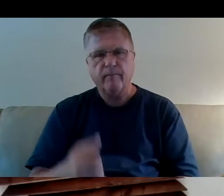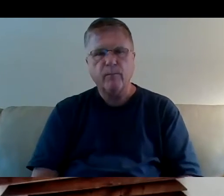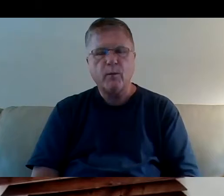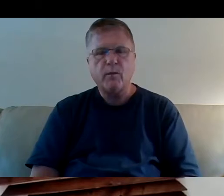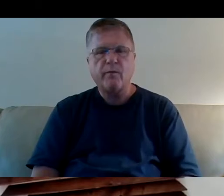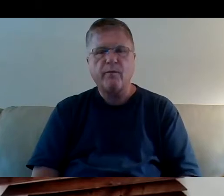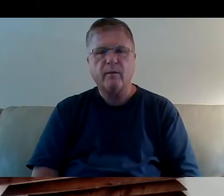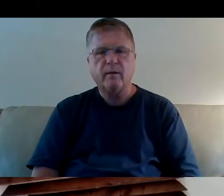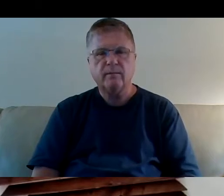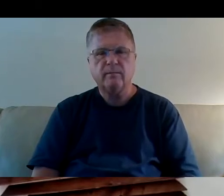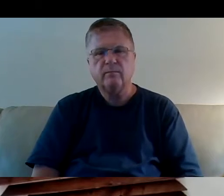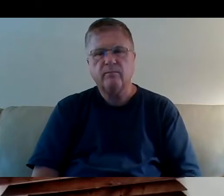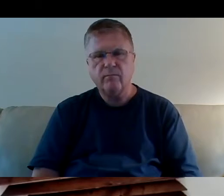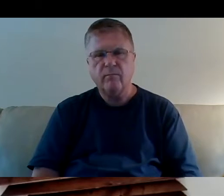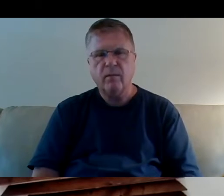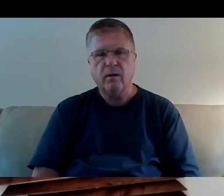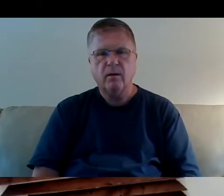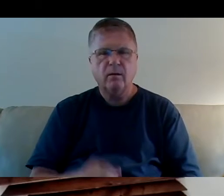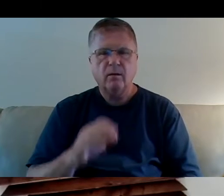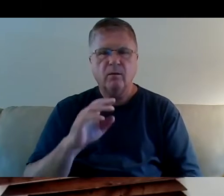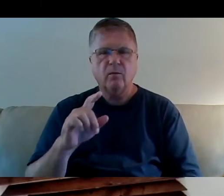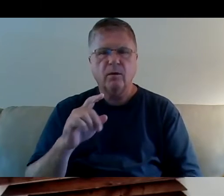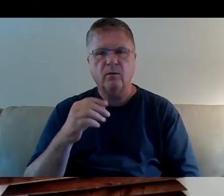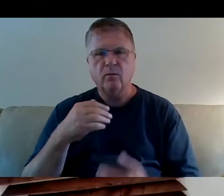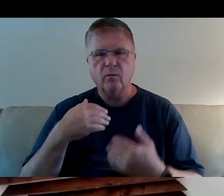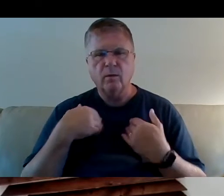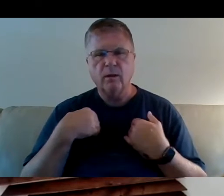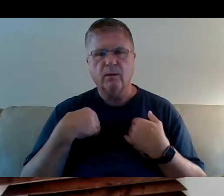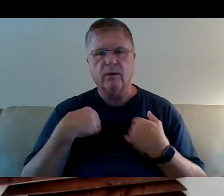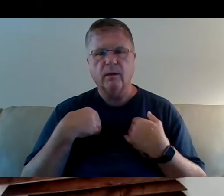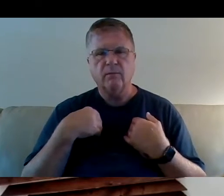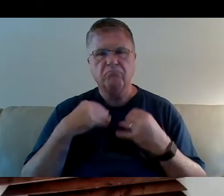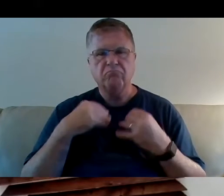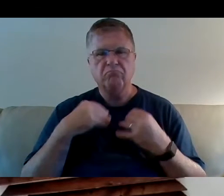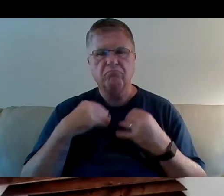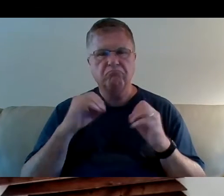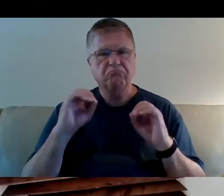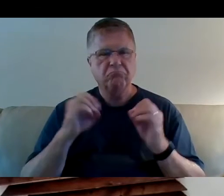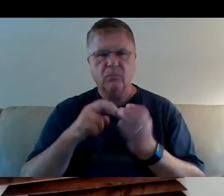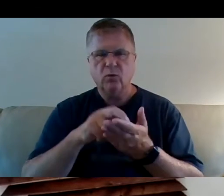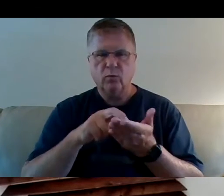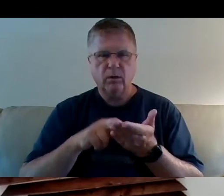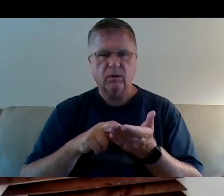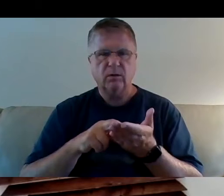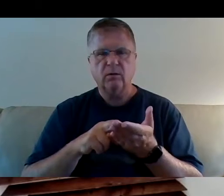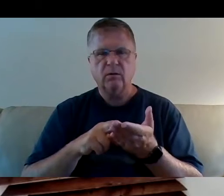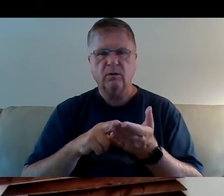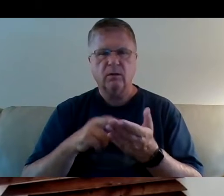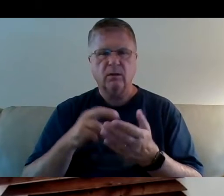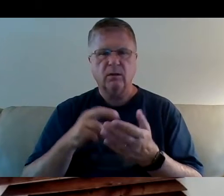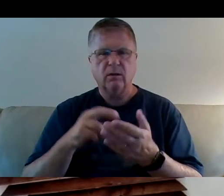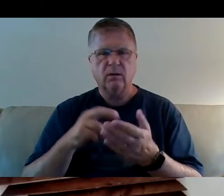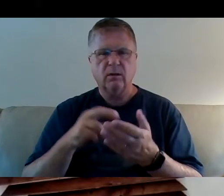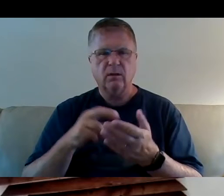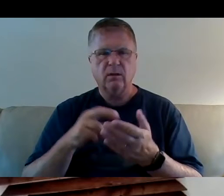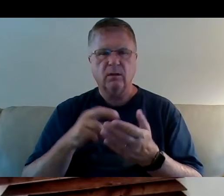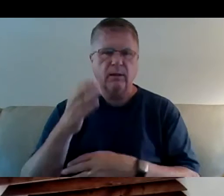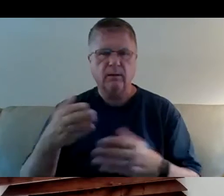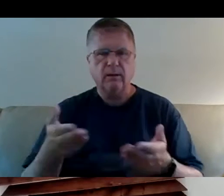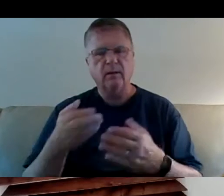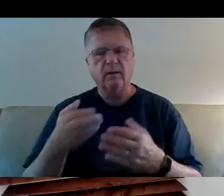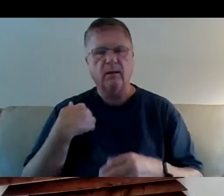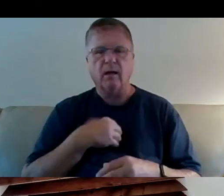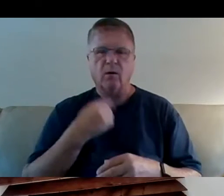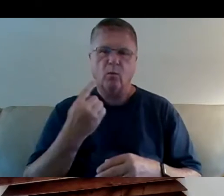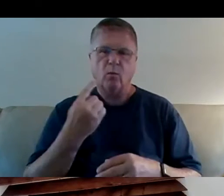Okay. Well, seeing that we have no register, a register speaker didn't show up,